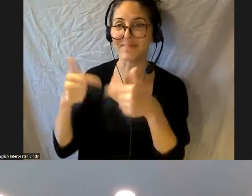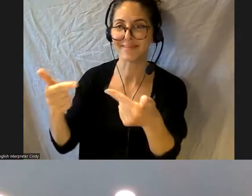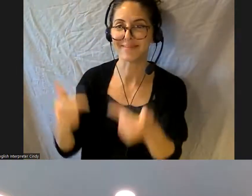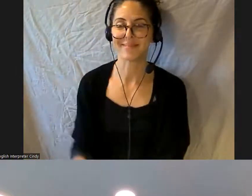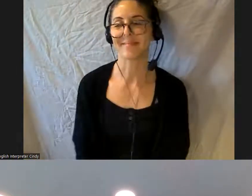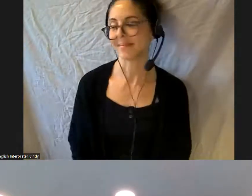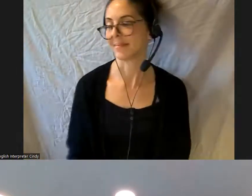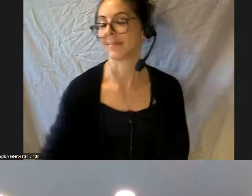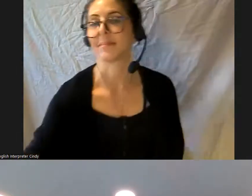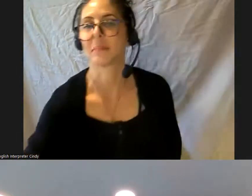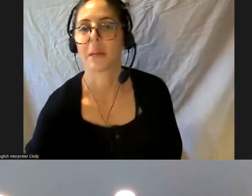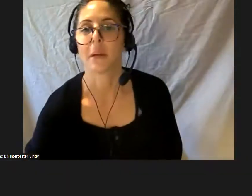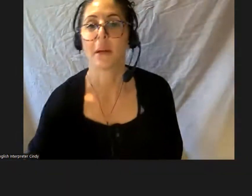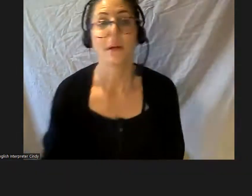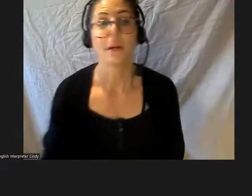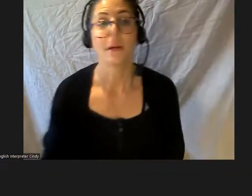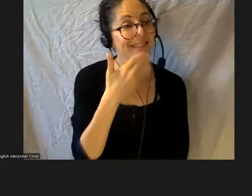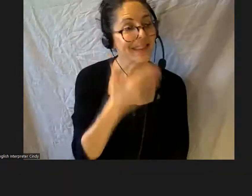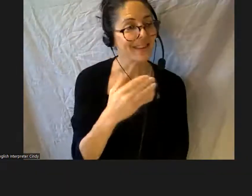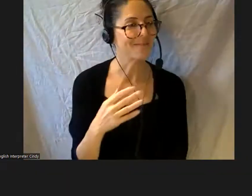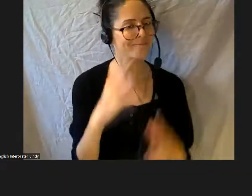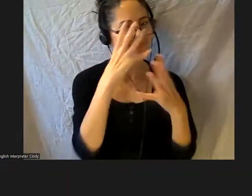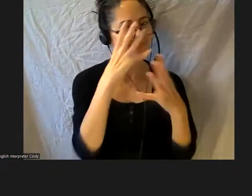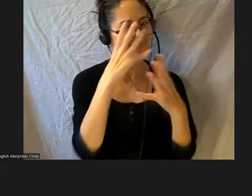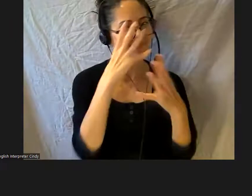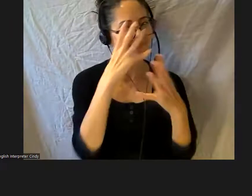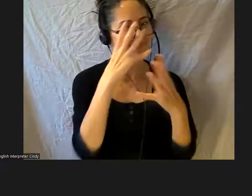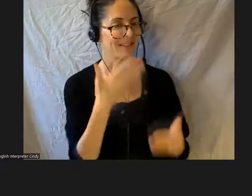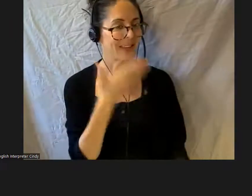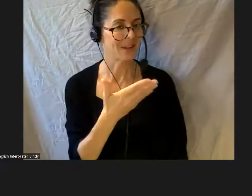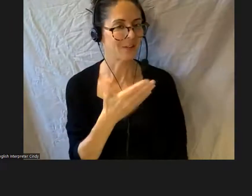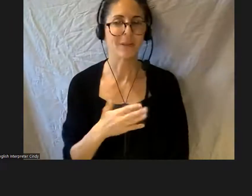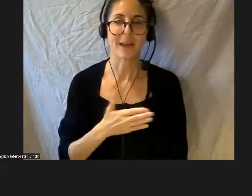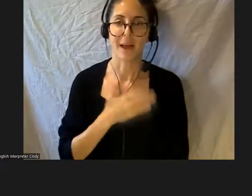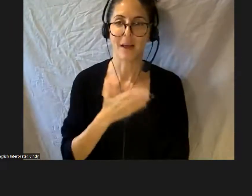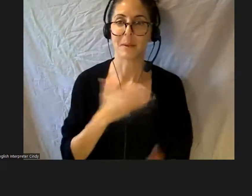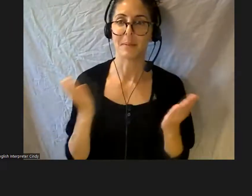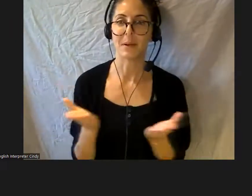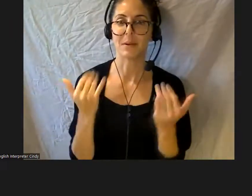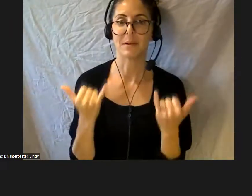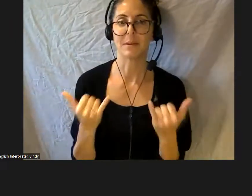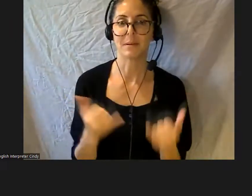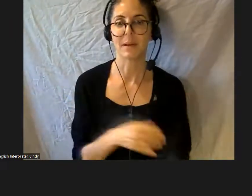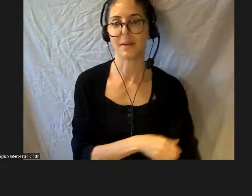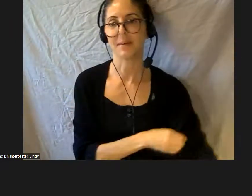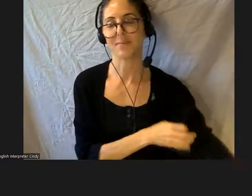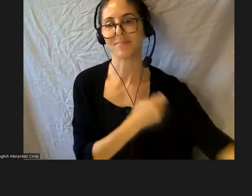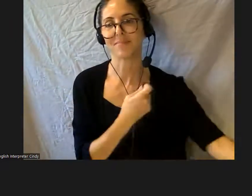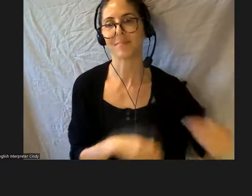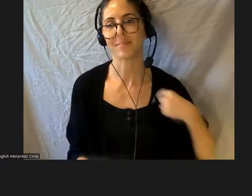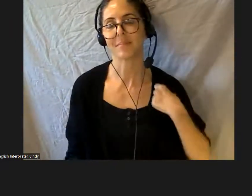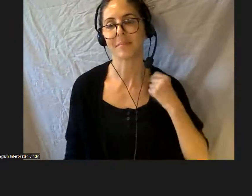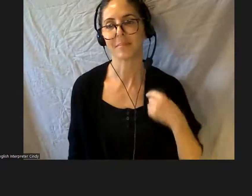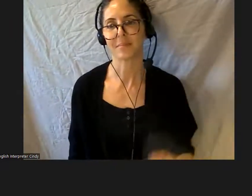Thank you, Ryan, for that lovely welcome. And I'm very grateful to be here today and grateful for Elder